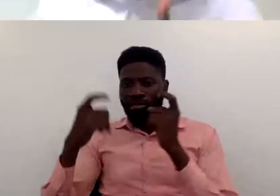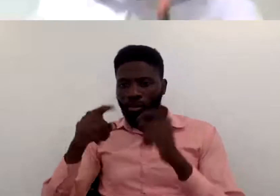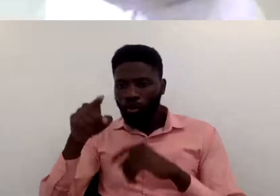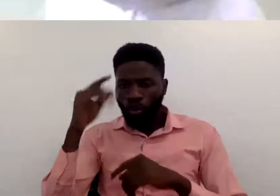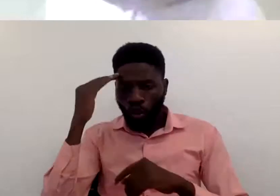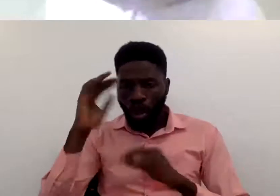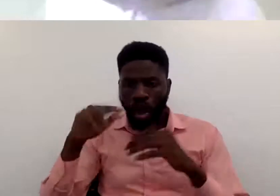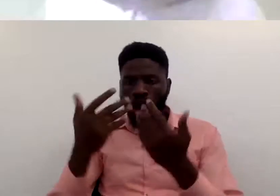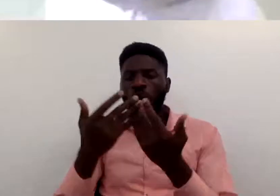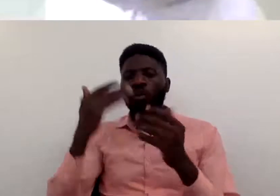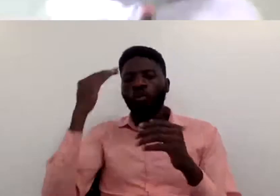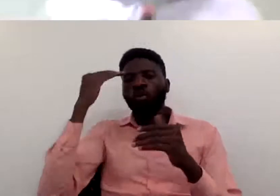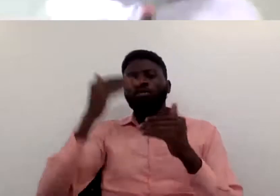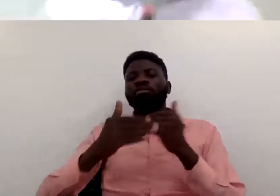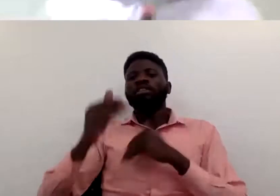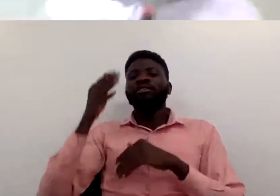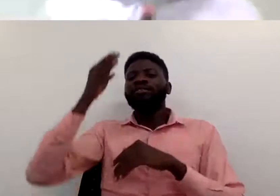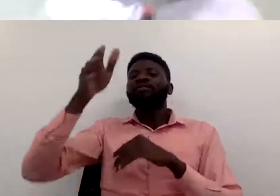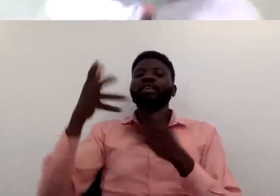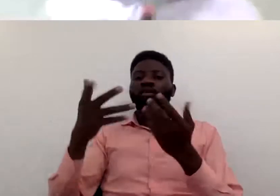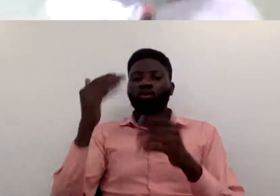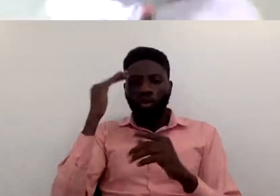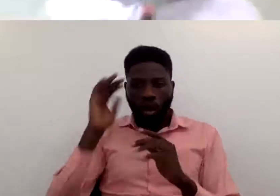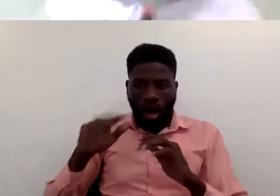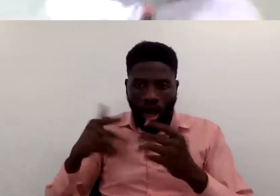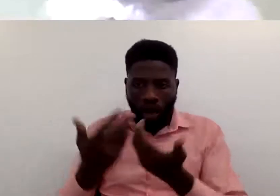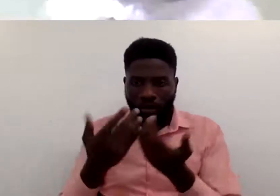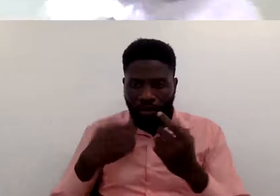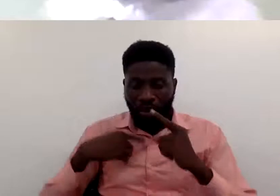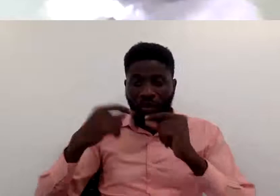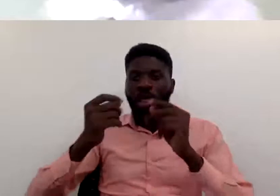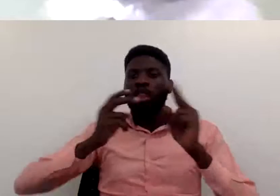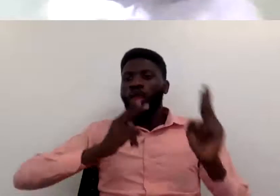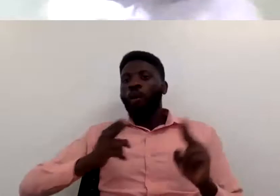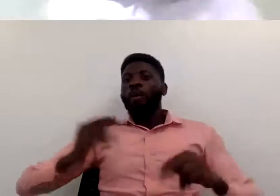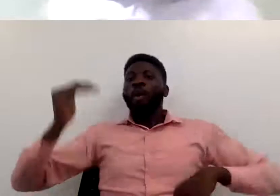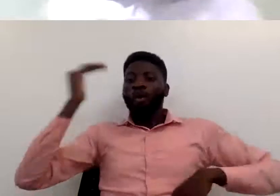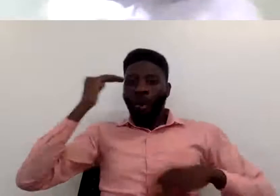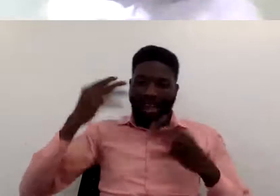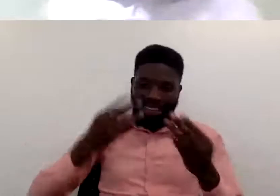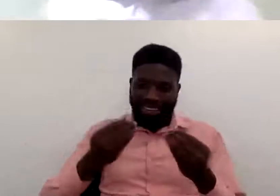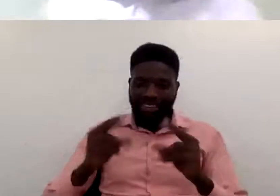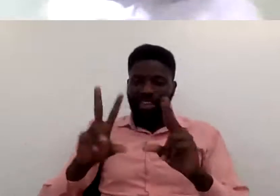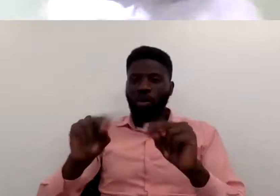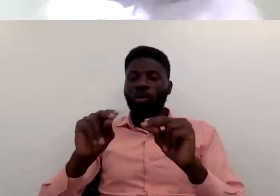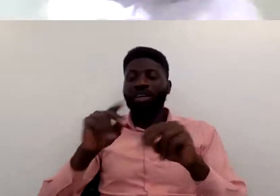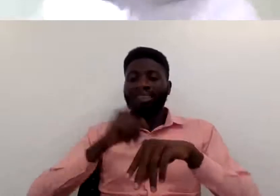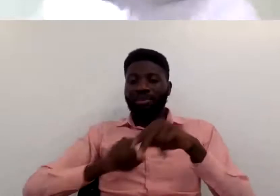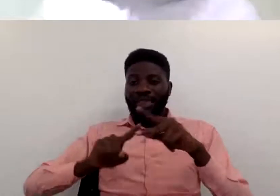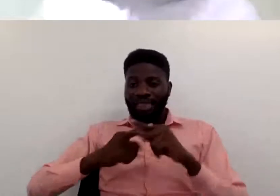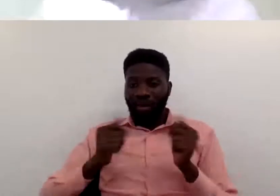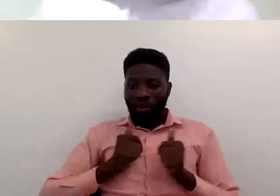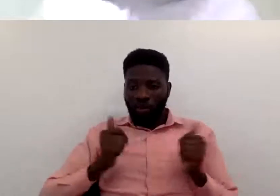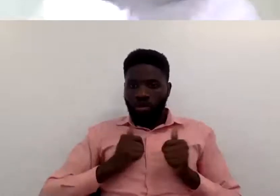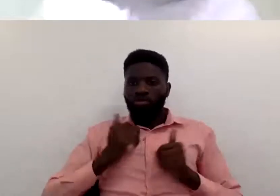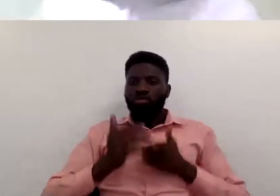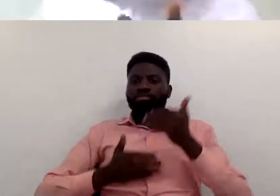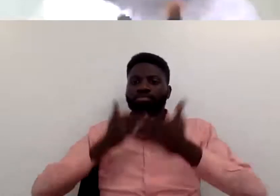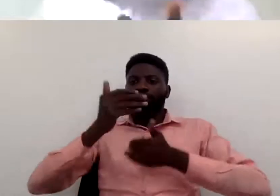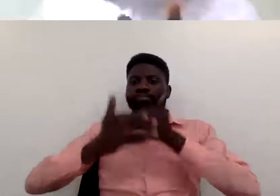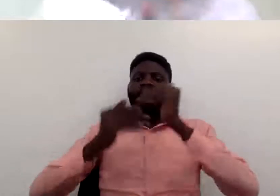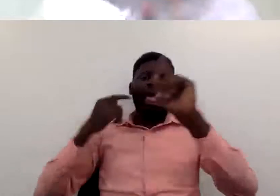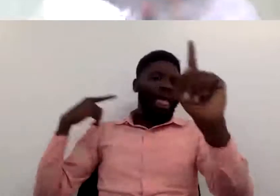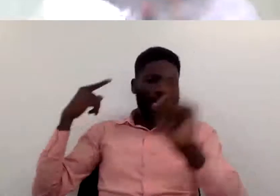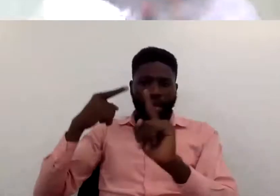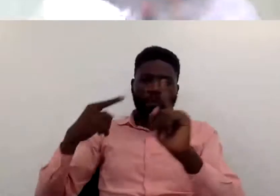your journey? And I can tell you, it's not always obvious. If you start well and you still end up being what you really